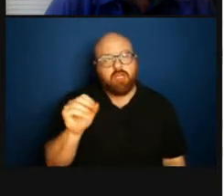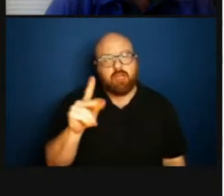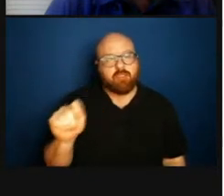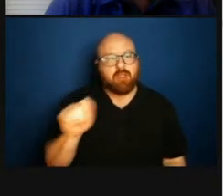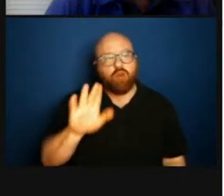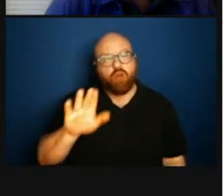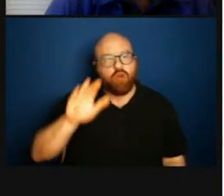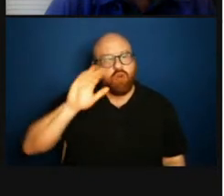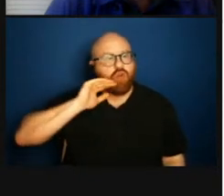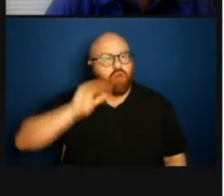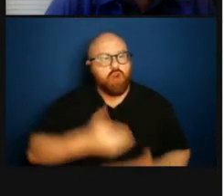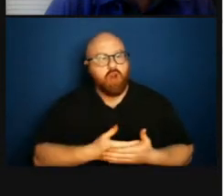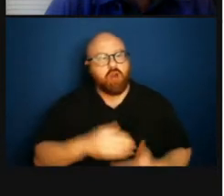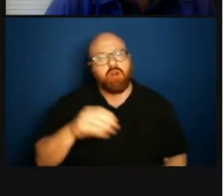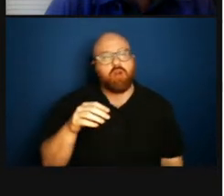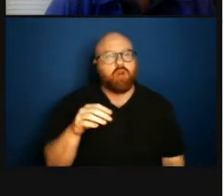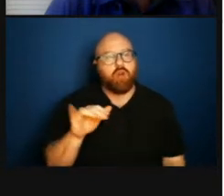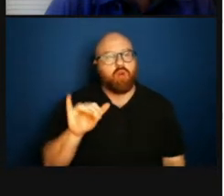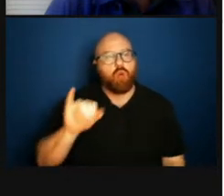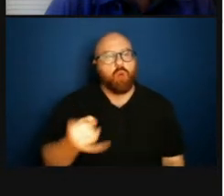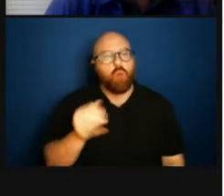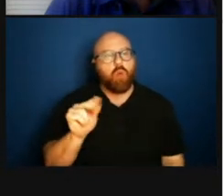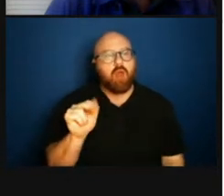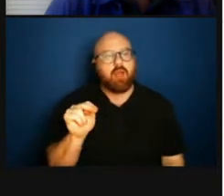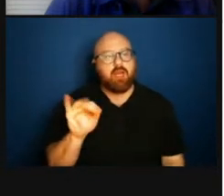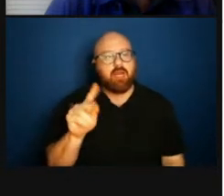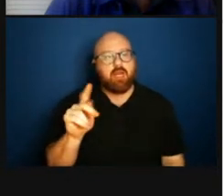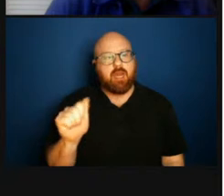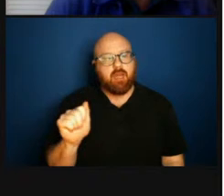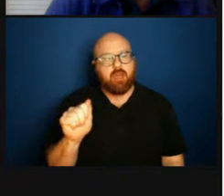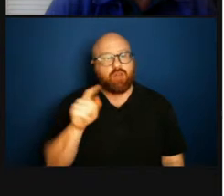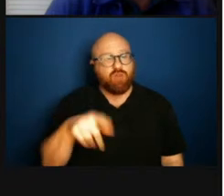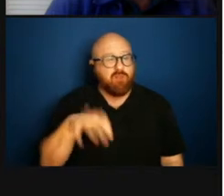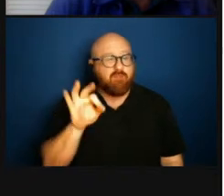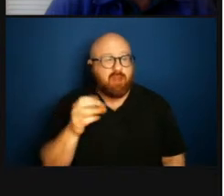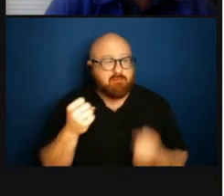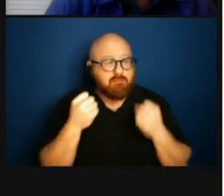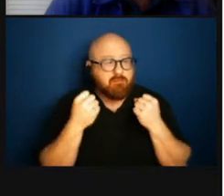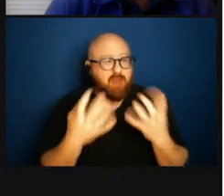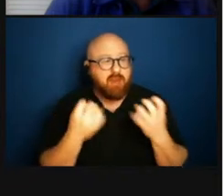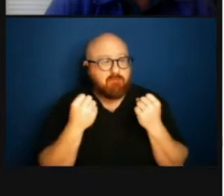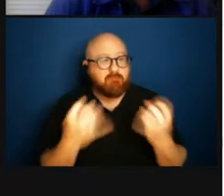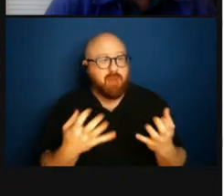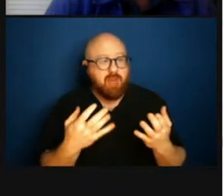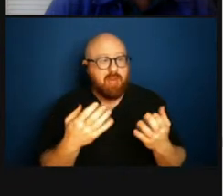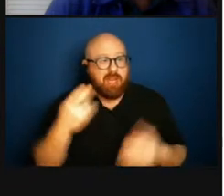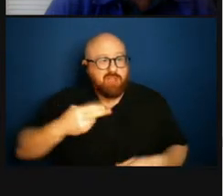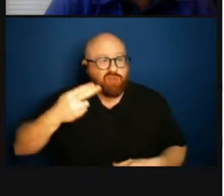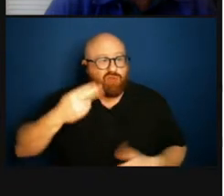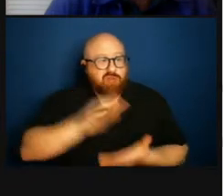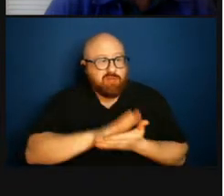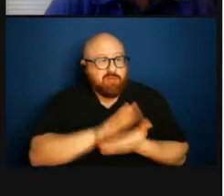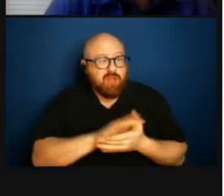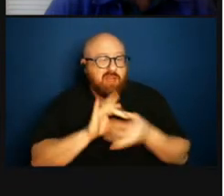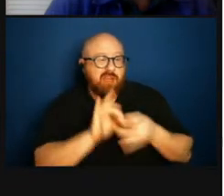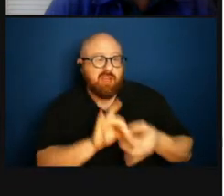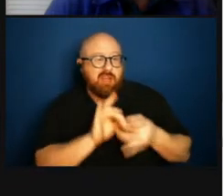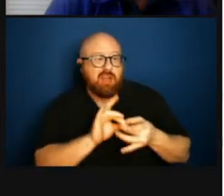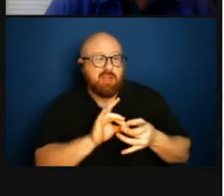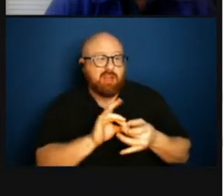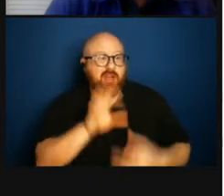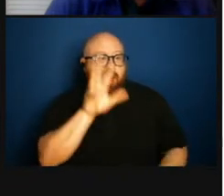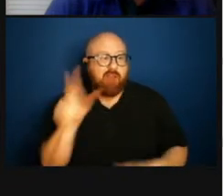Juanita. Now you will find a large number of entries in our collection related to African Americans. Black history